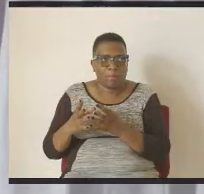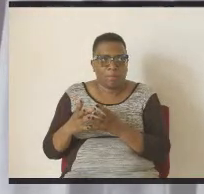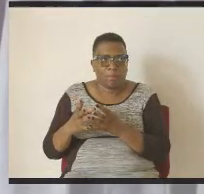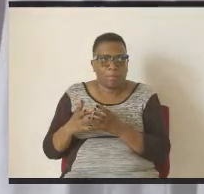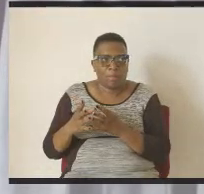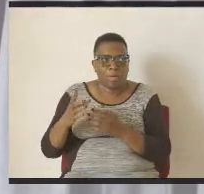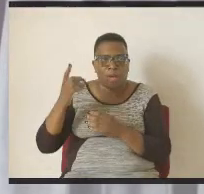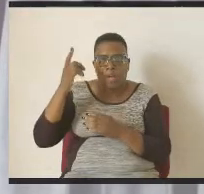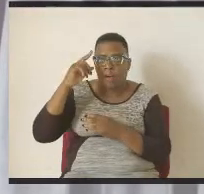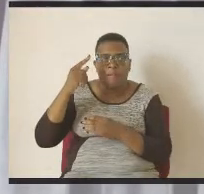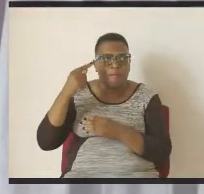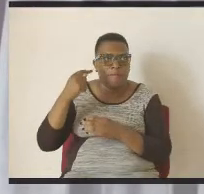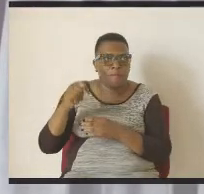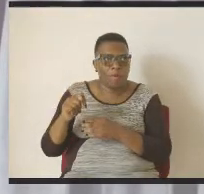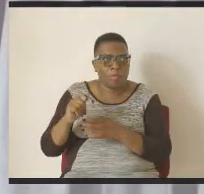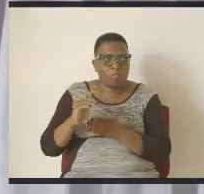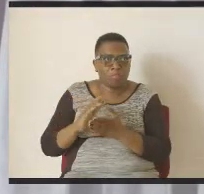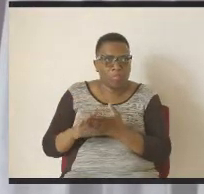many." Why?